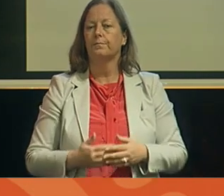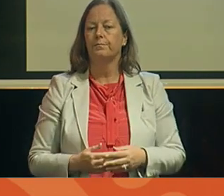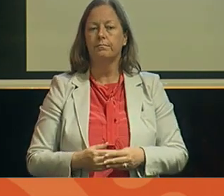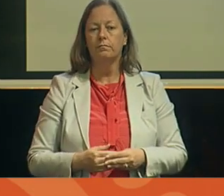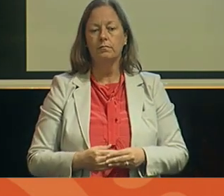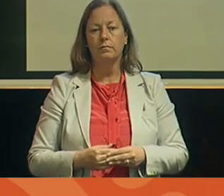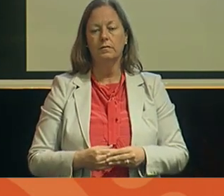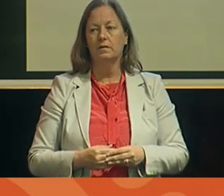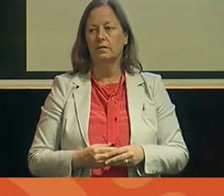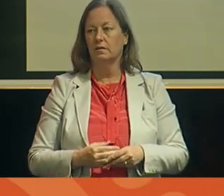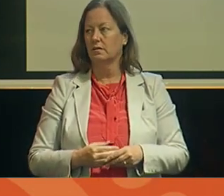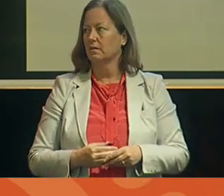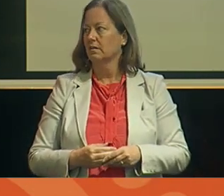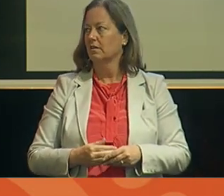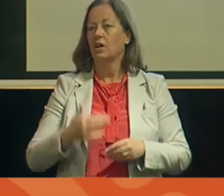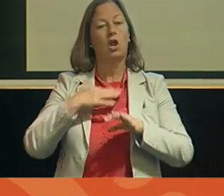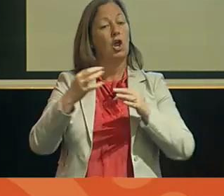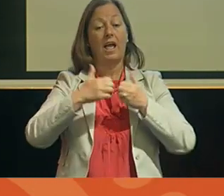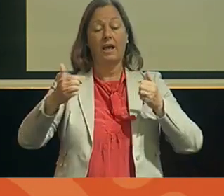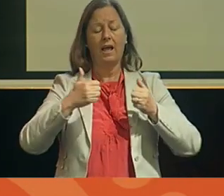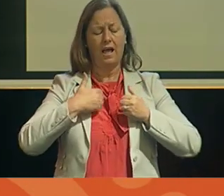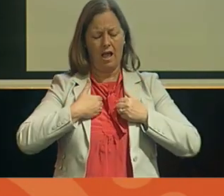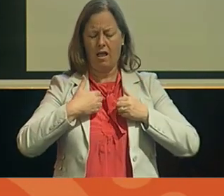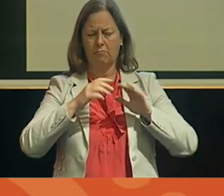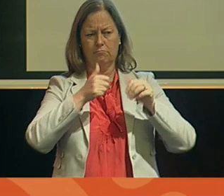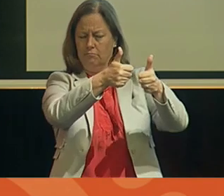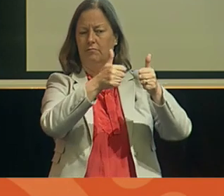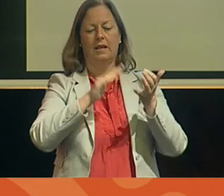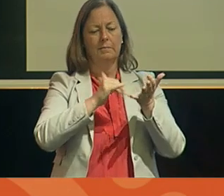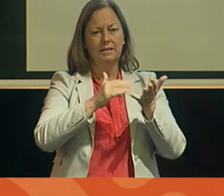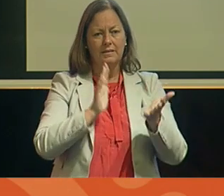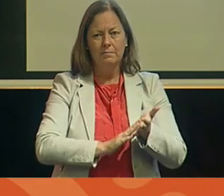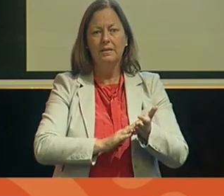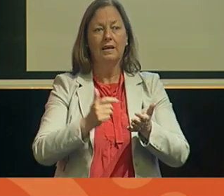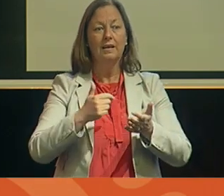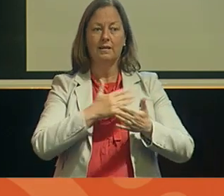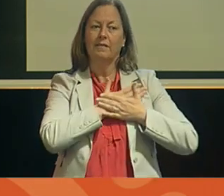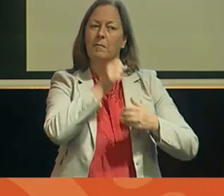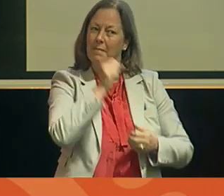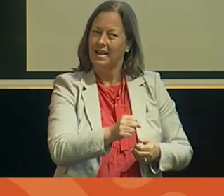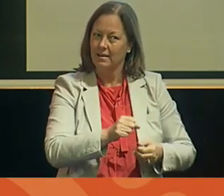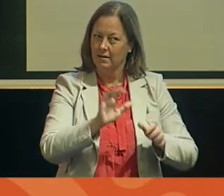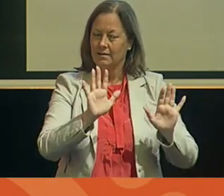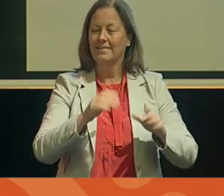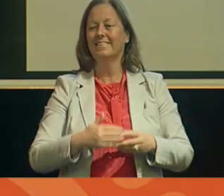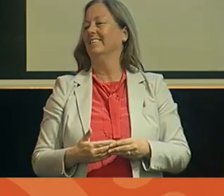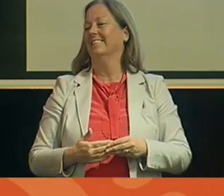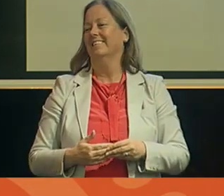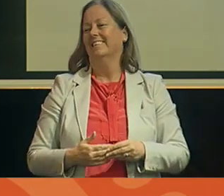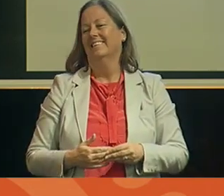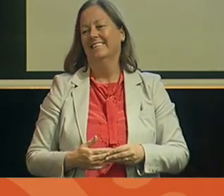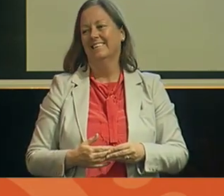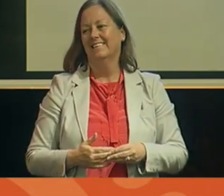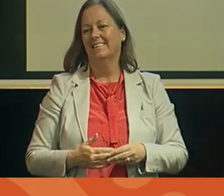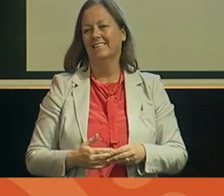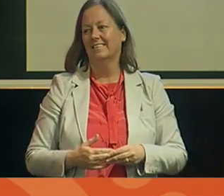And I'm not segregating. I love MSM, and definitely I love men. Okay? So,